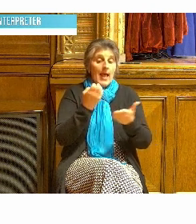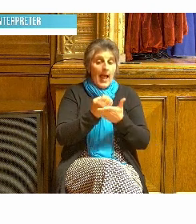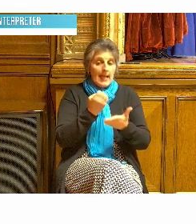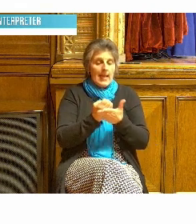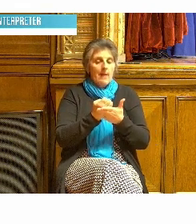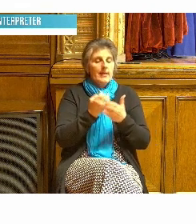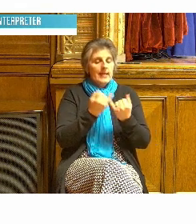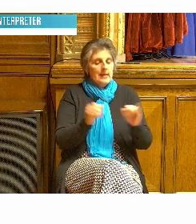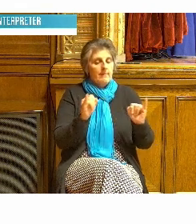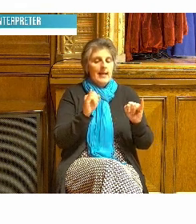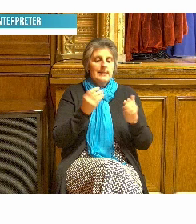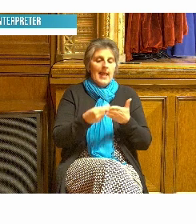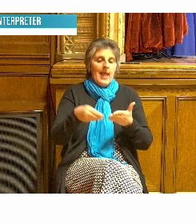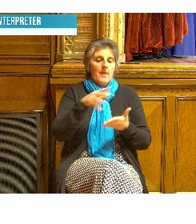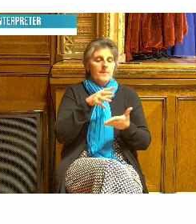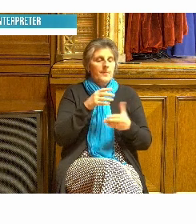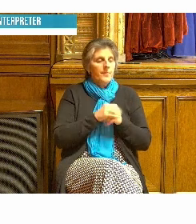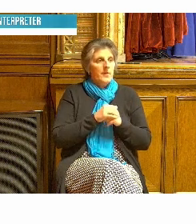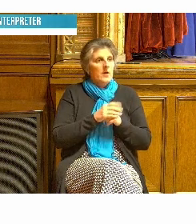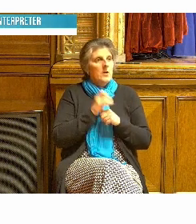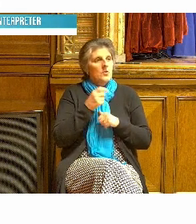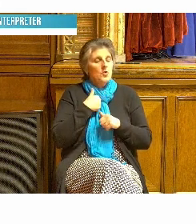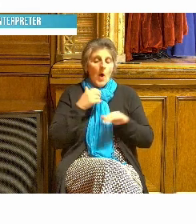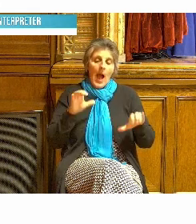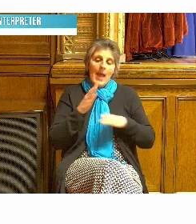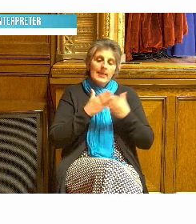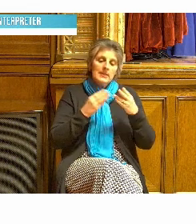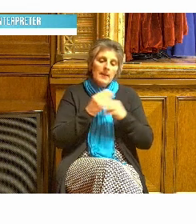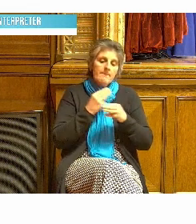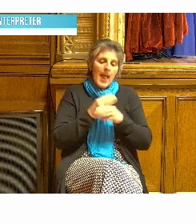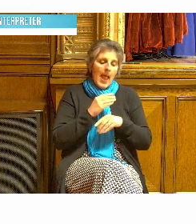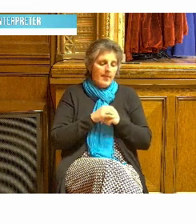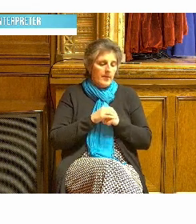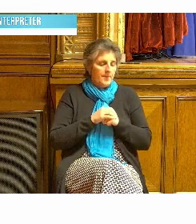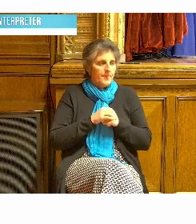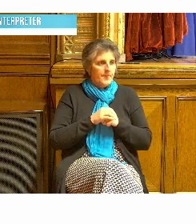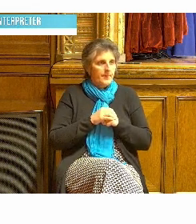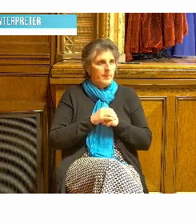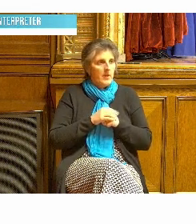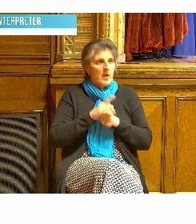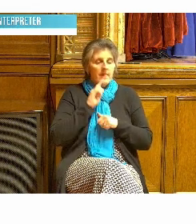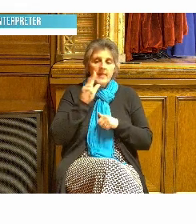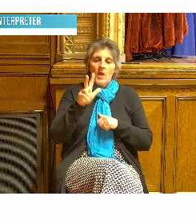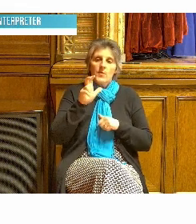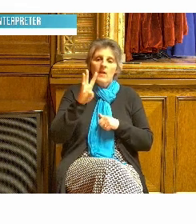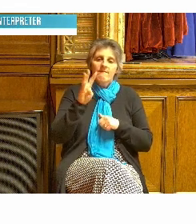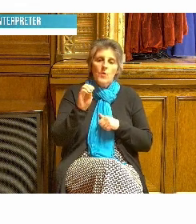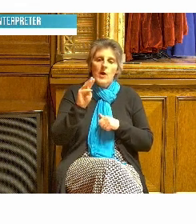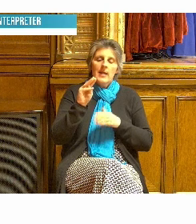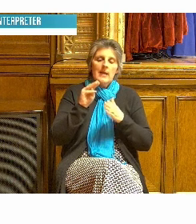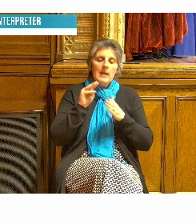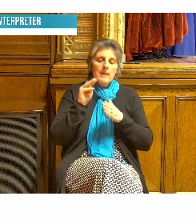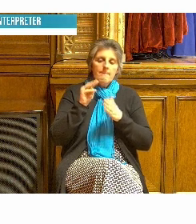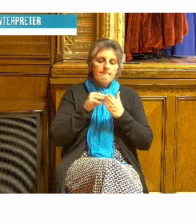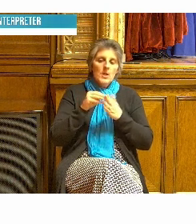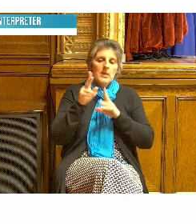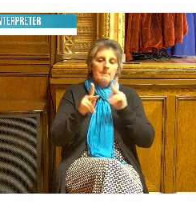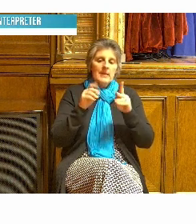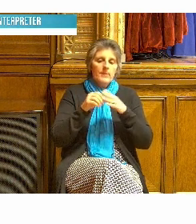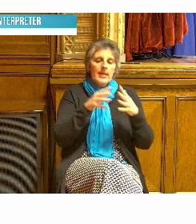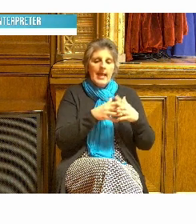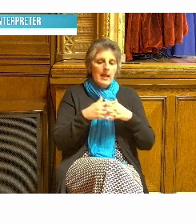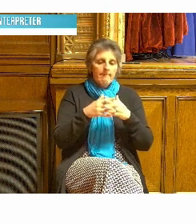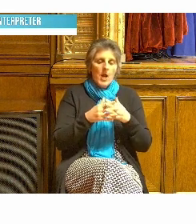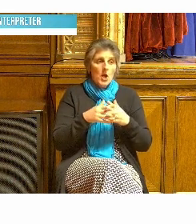and generational welfare. So I did some math. There are 340 million people in